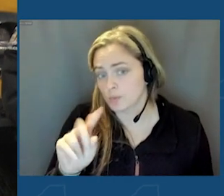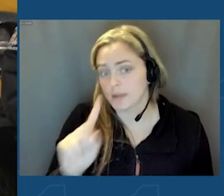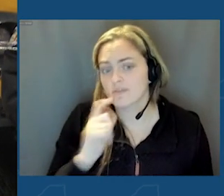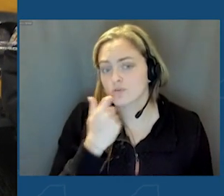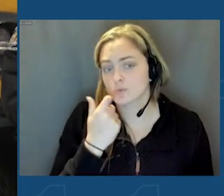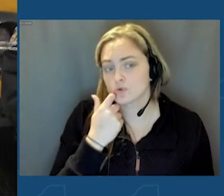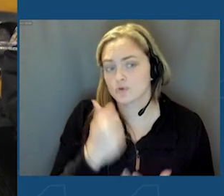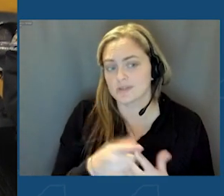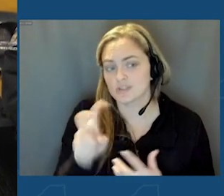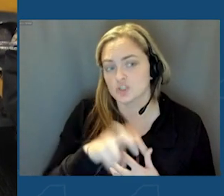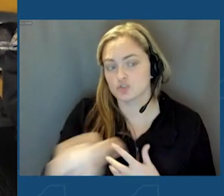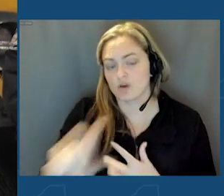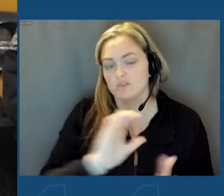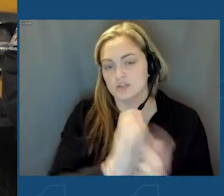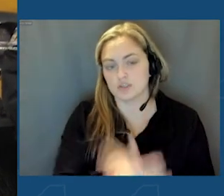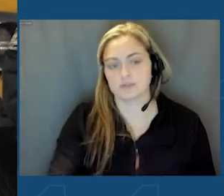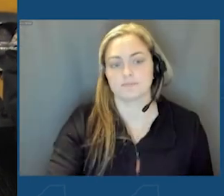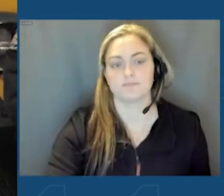thank you